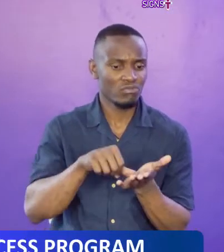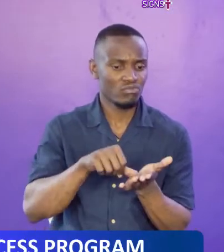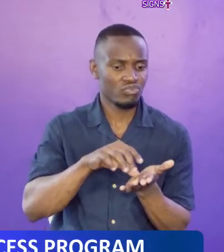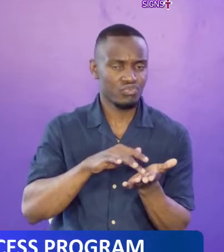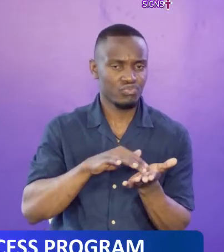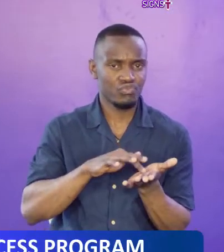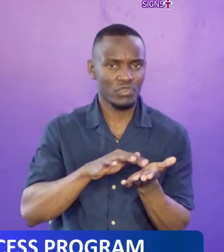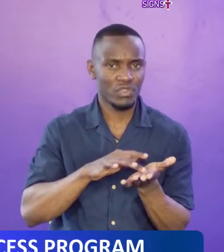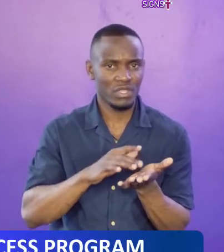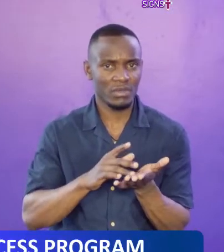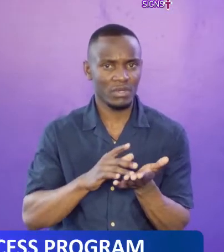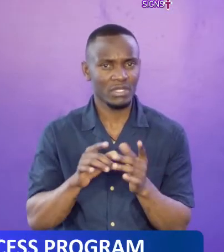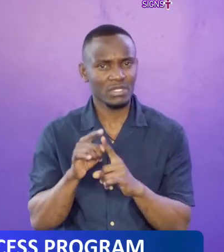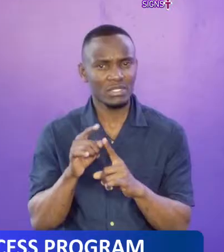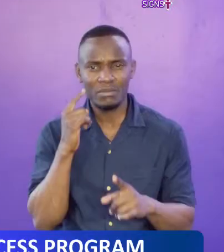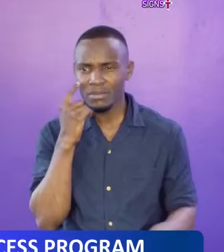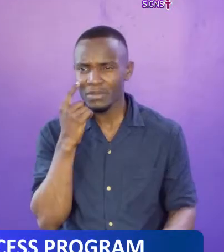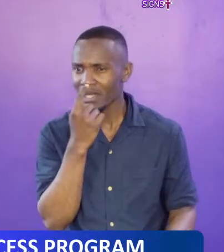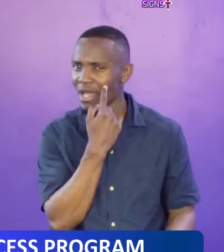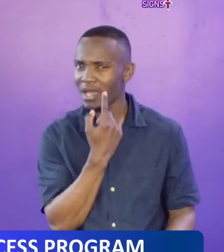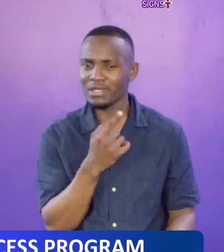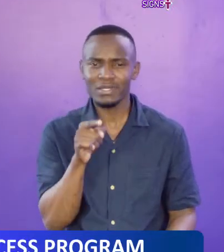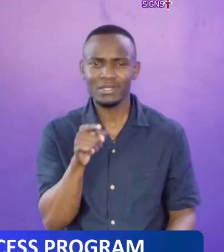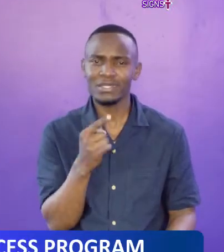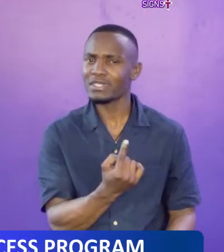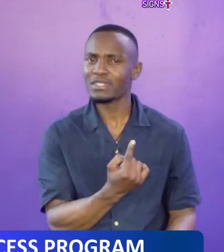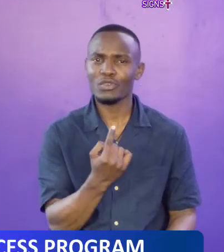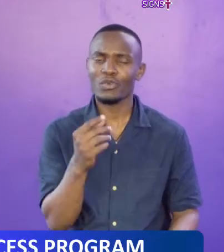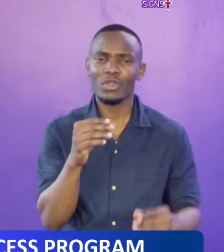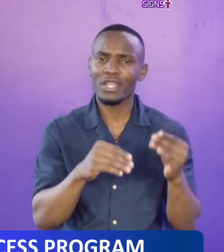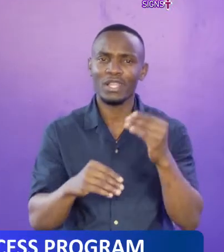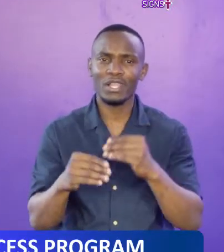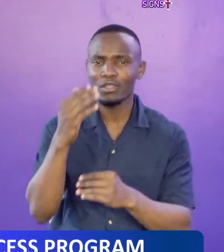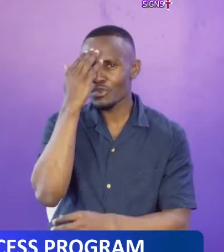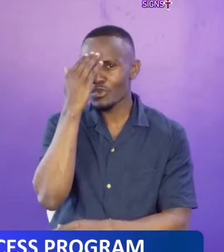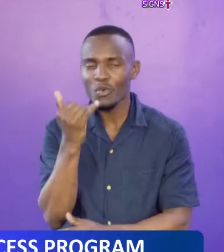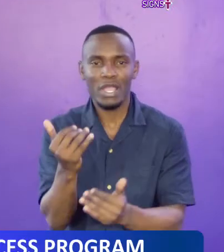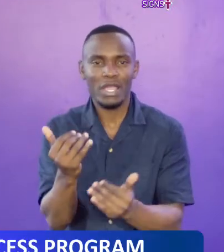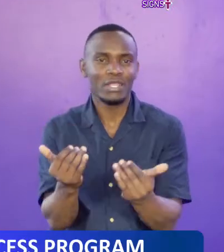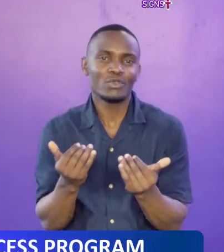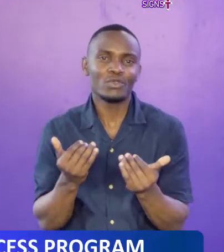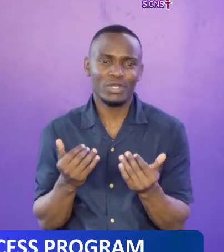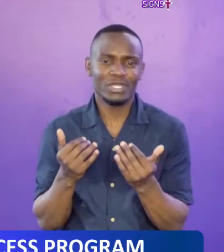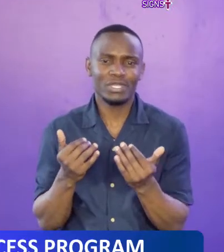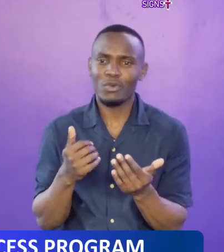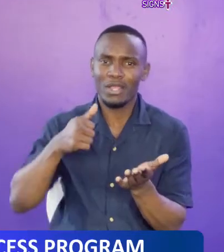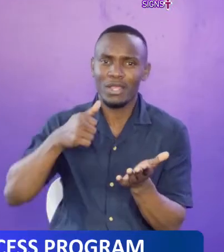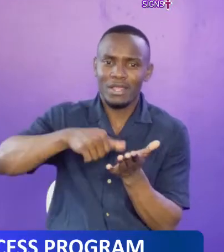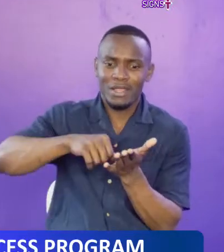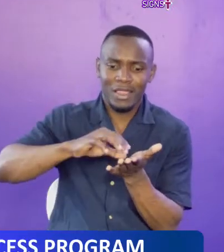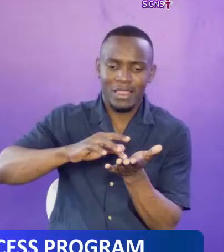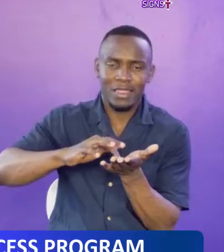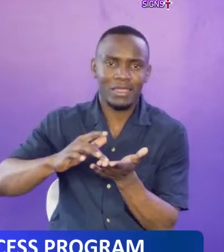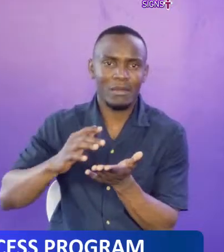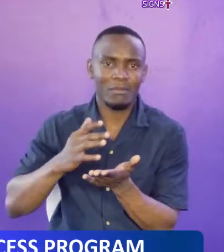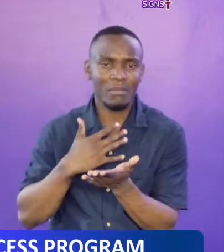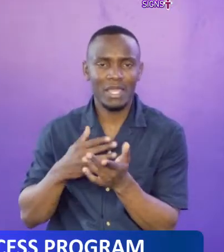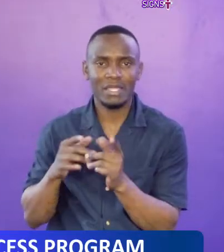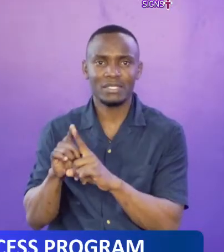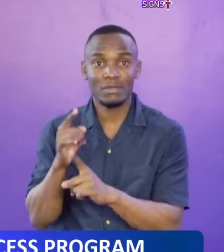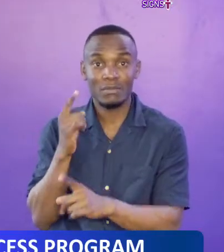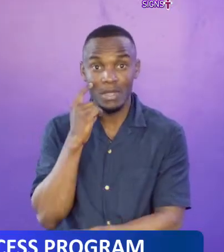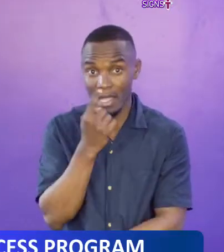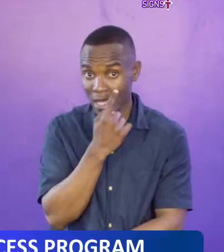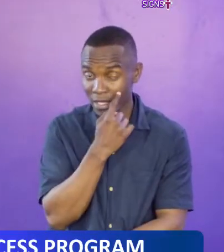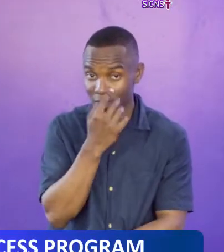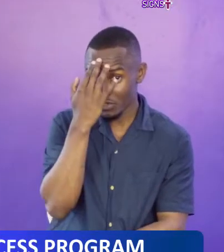the iris? It's just an election. Why would you need my iris? Because you remember